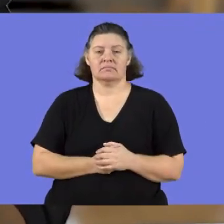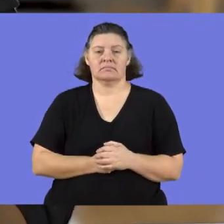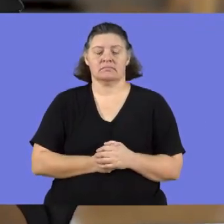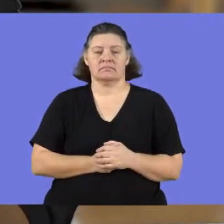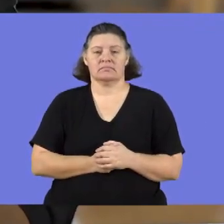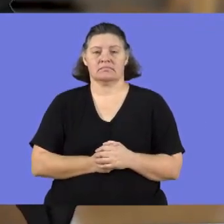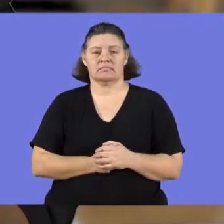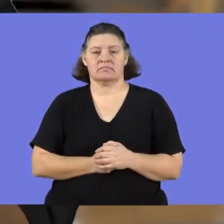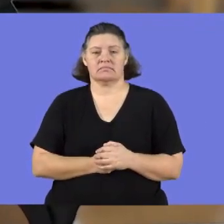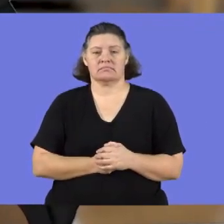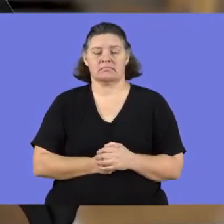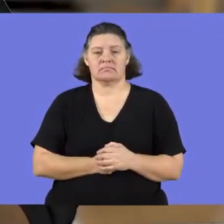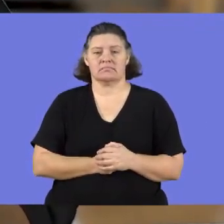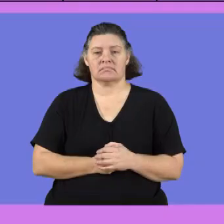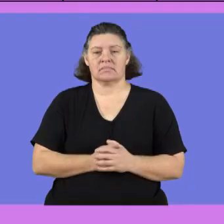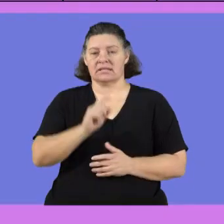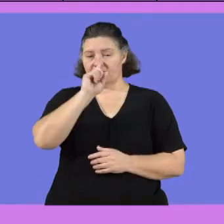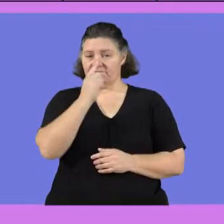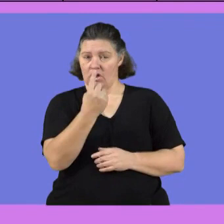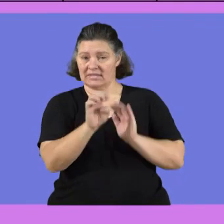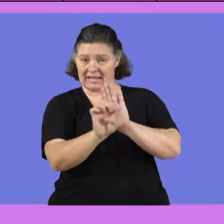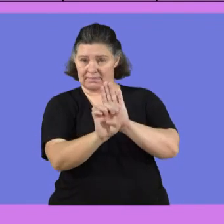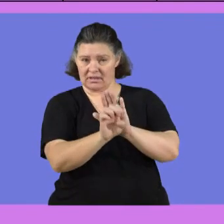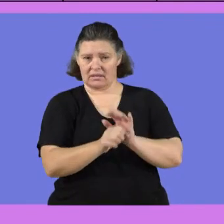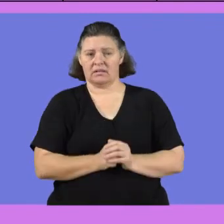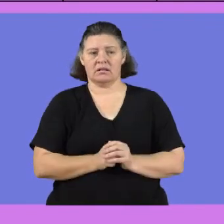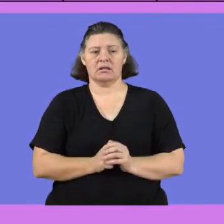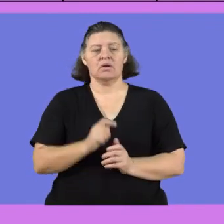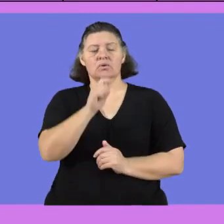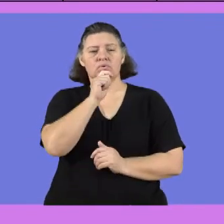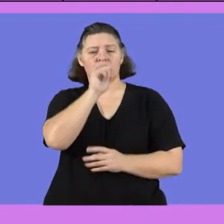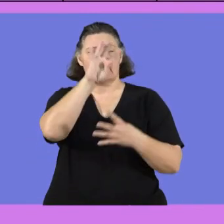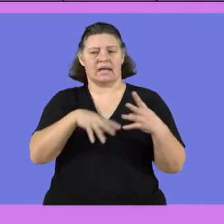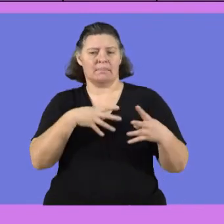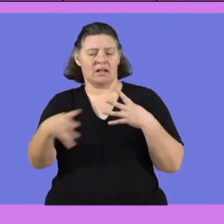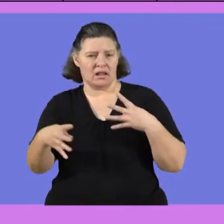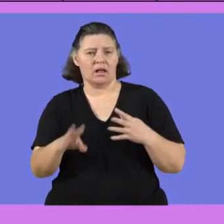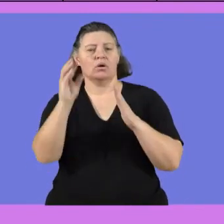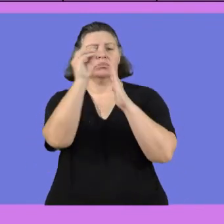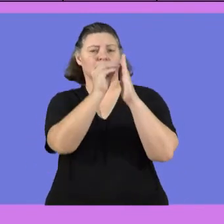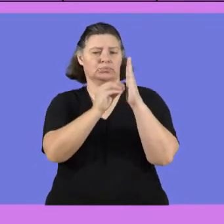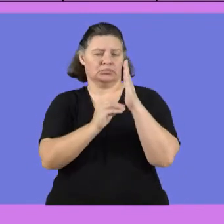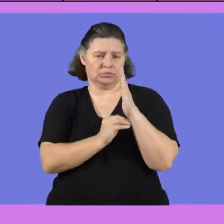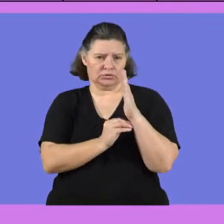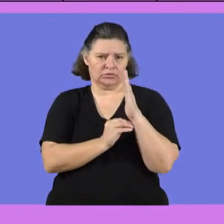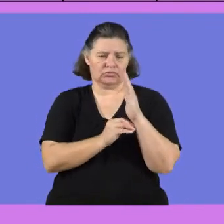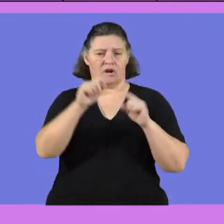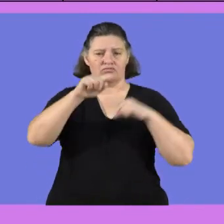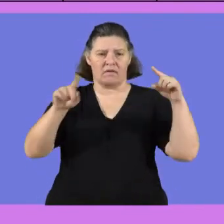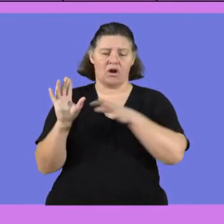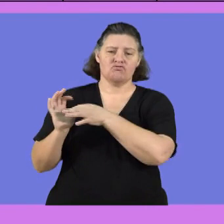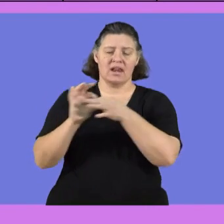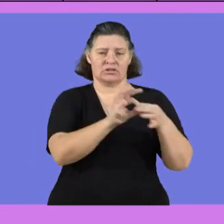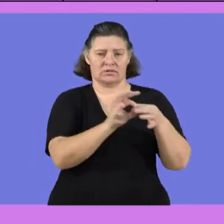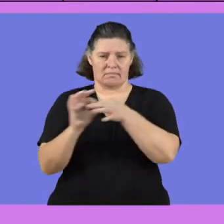Okay, so now let us take a look at the first example. Use the table below to plot the graph